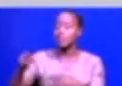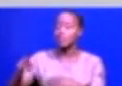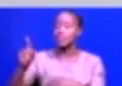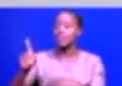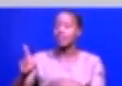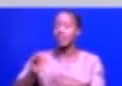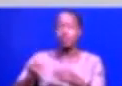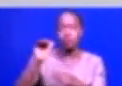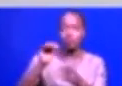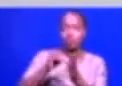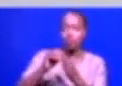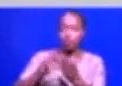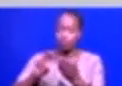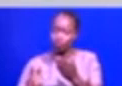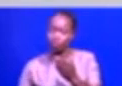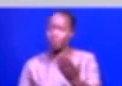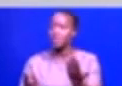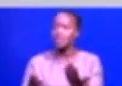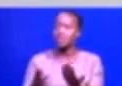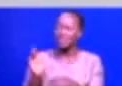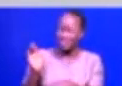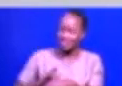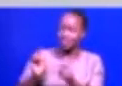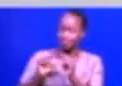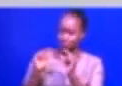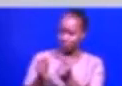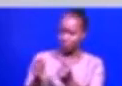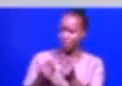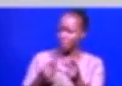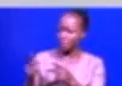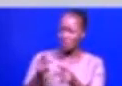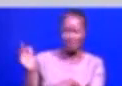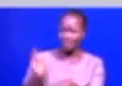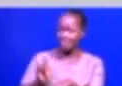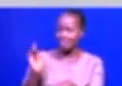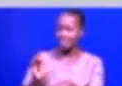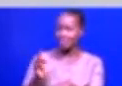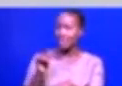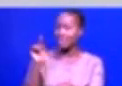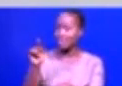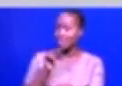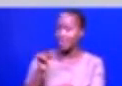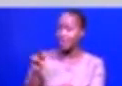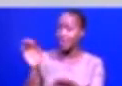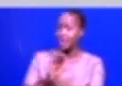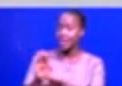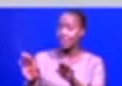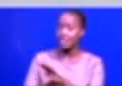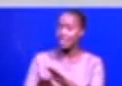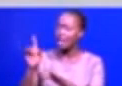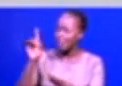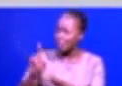not going. And therefore, this is a very sensitive category, very, very sensitive. And therefore, everything has to be taken